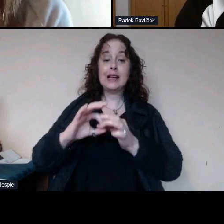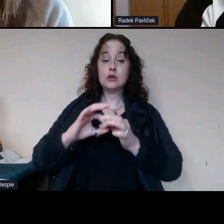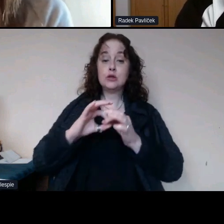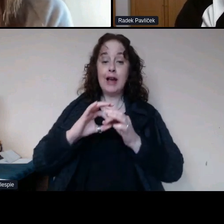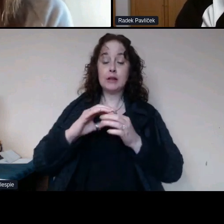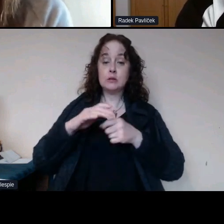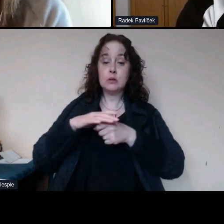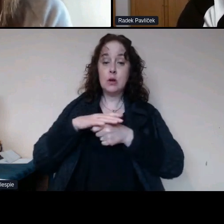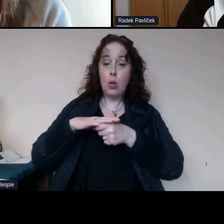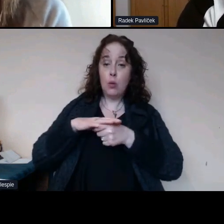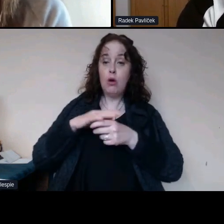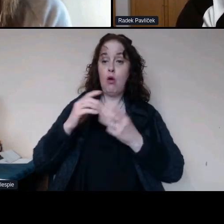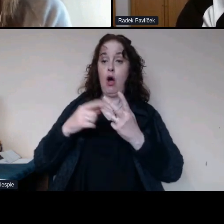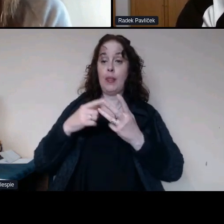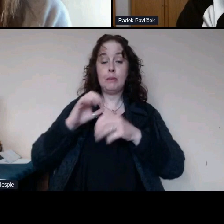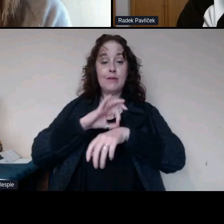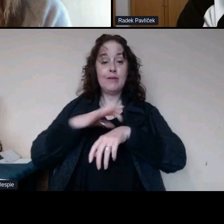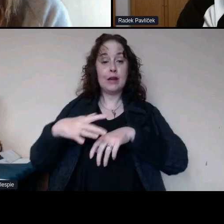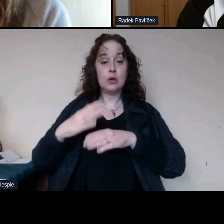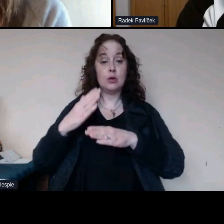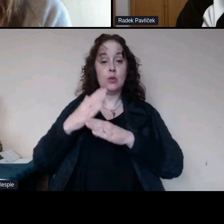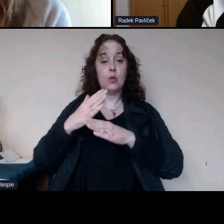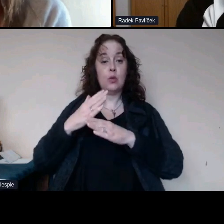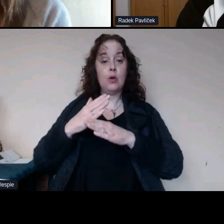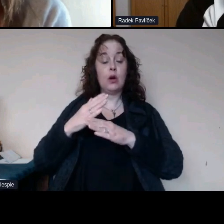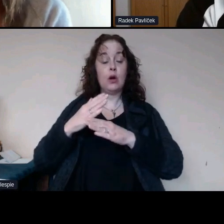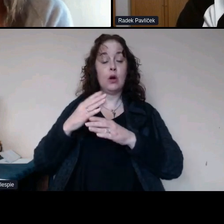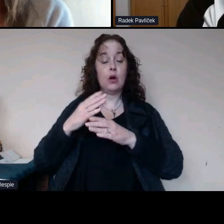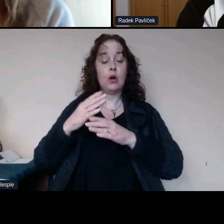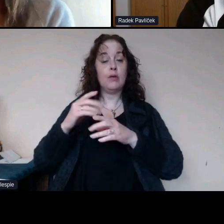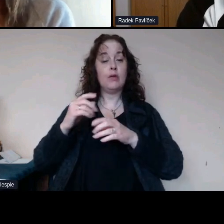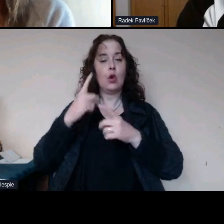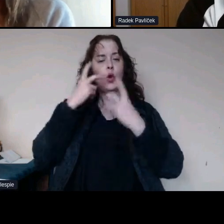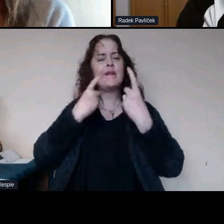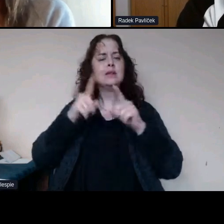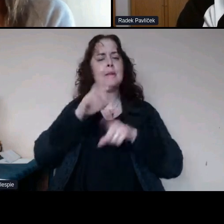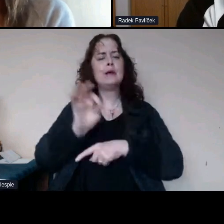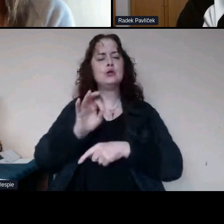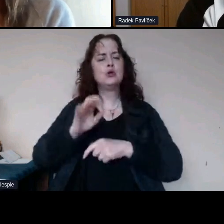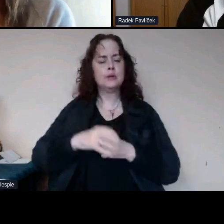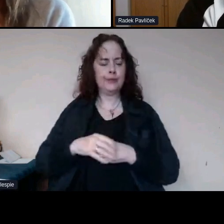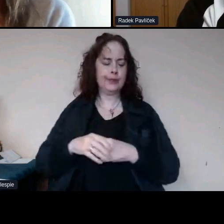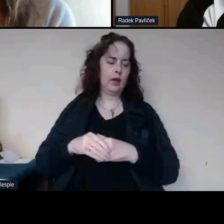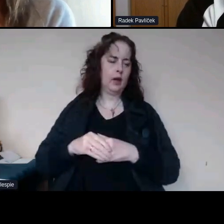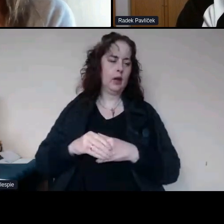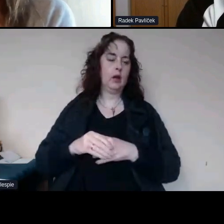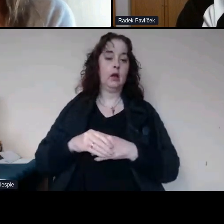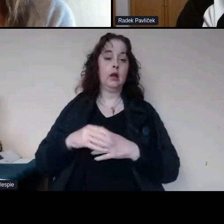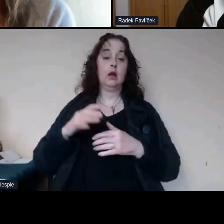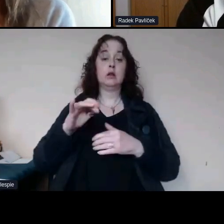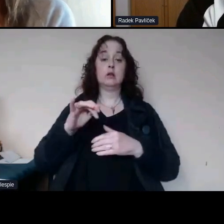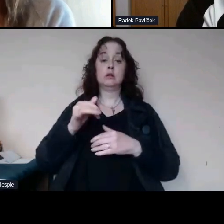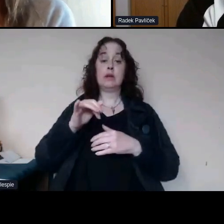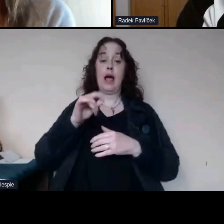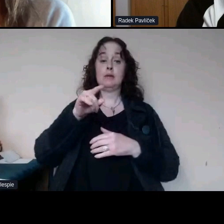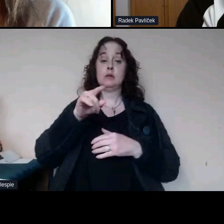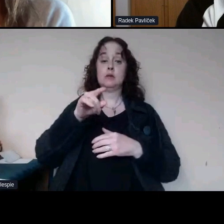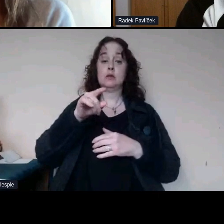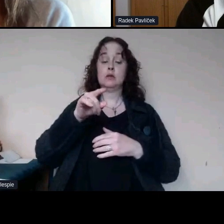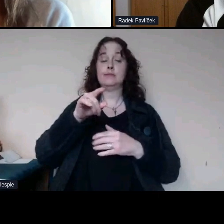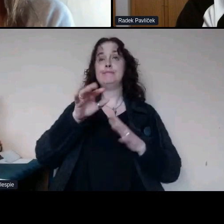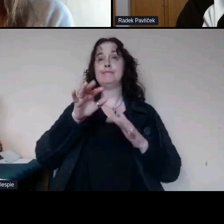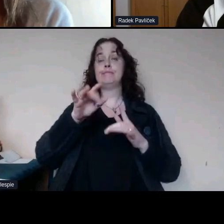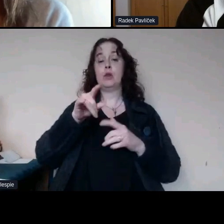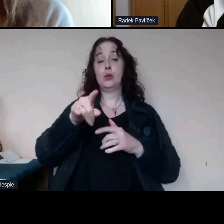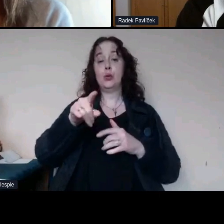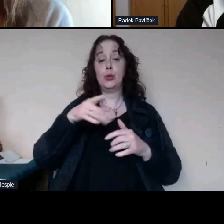other professionals working with the very same questions. Sometimes you don't need to redefine or